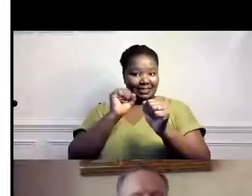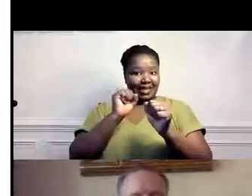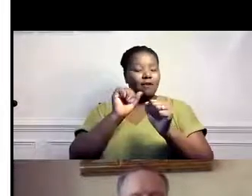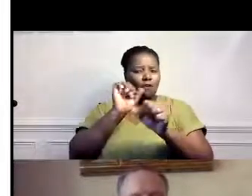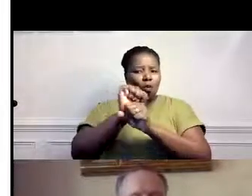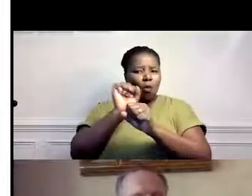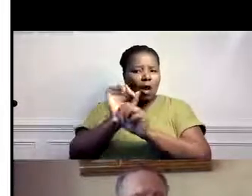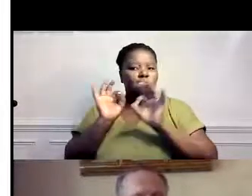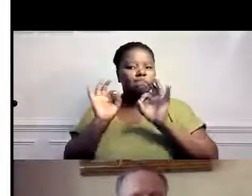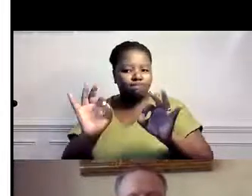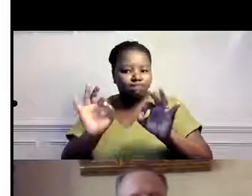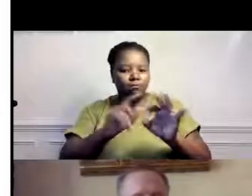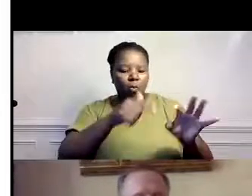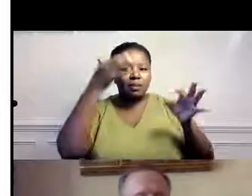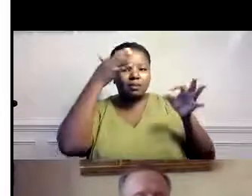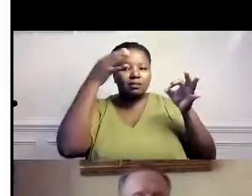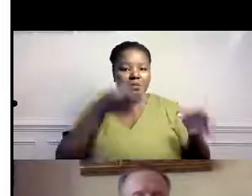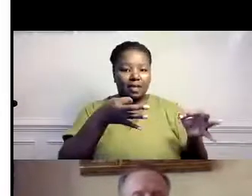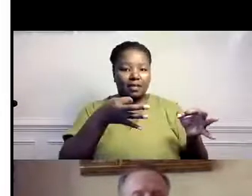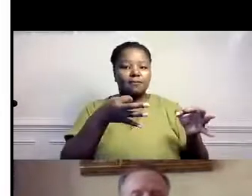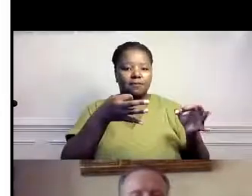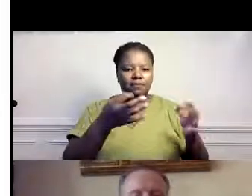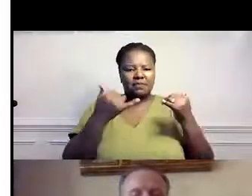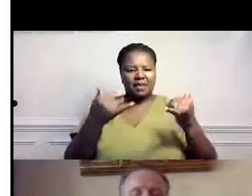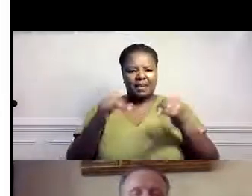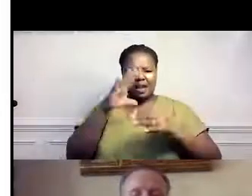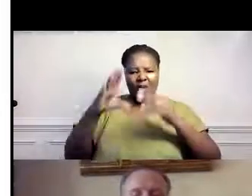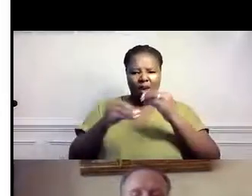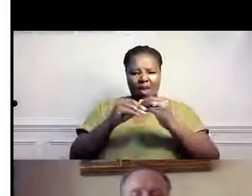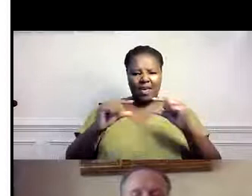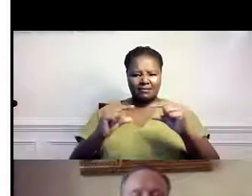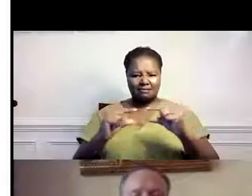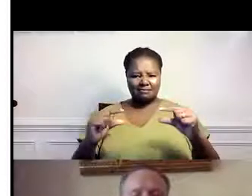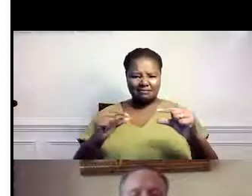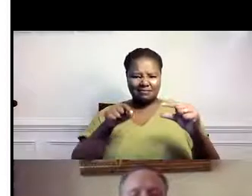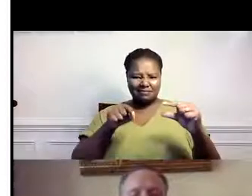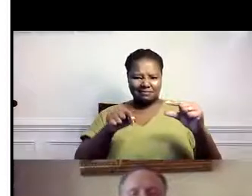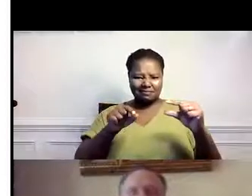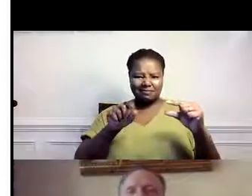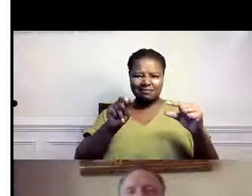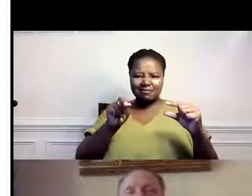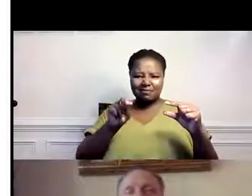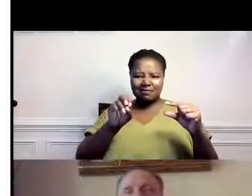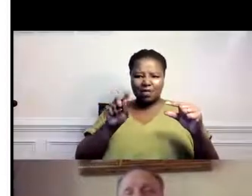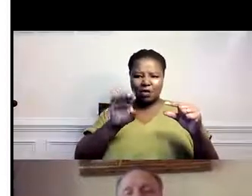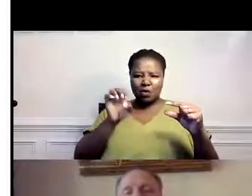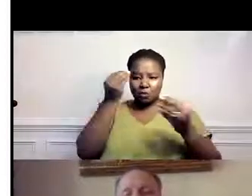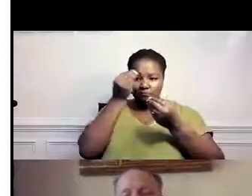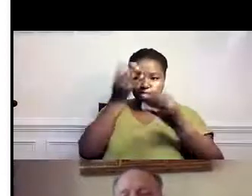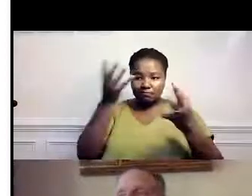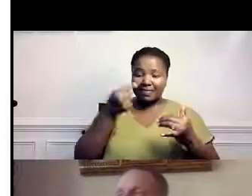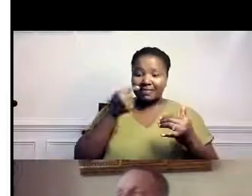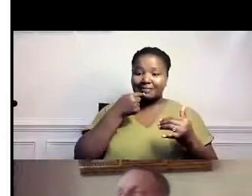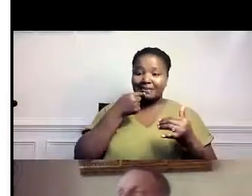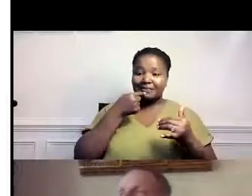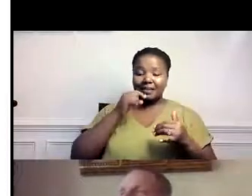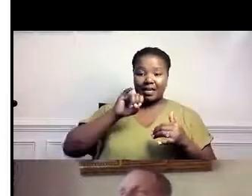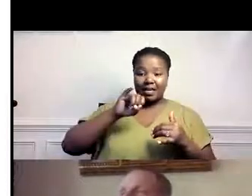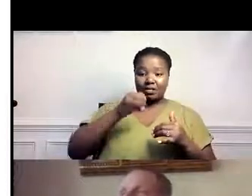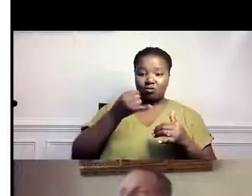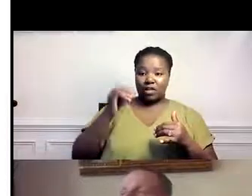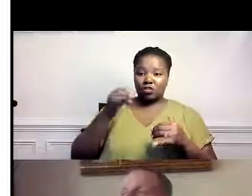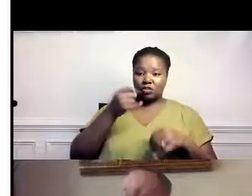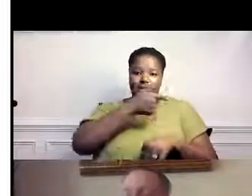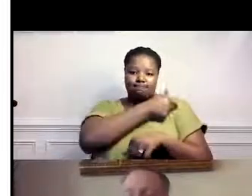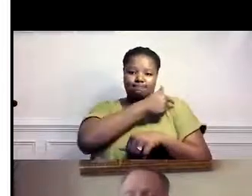here, and this has just been added, the Johnson & Johnson vaccine is temporarily on hold.